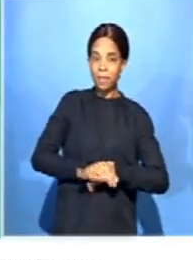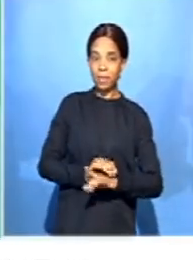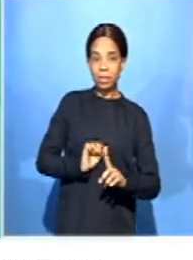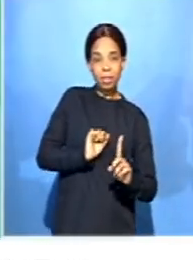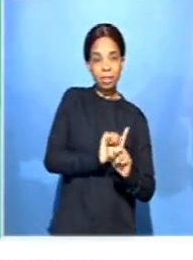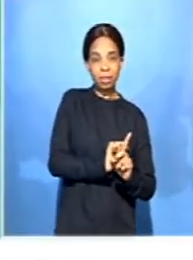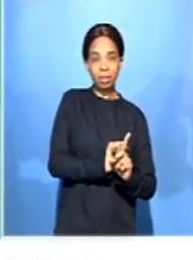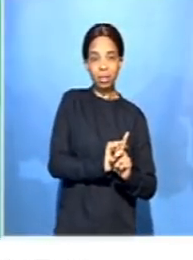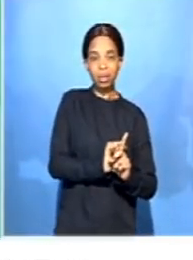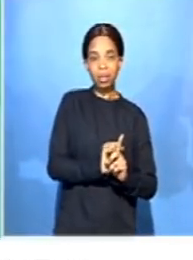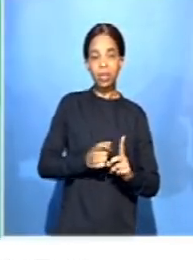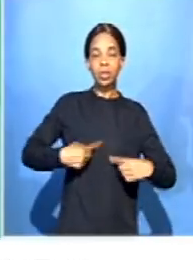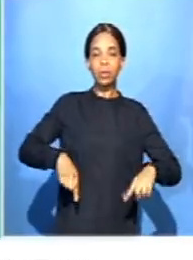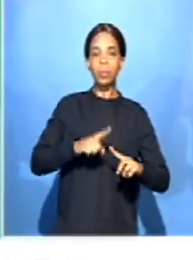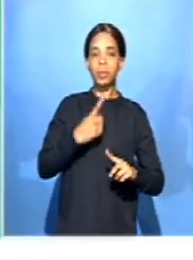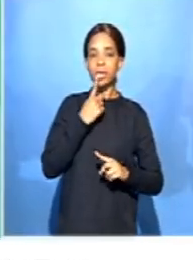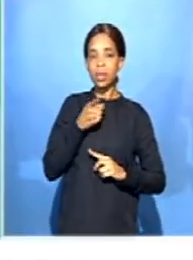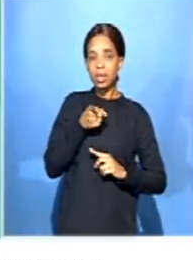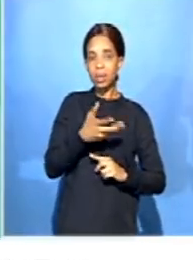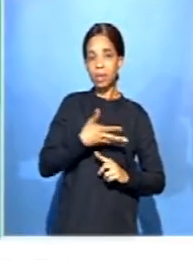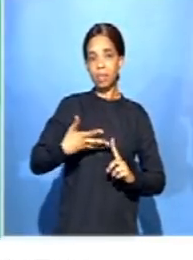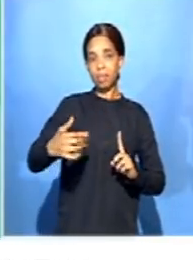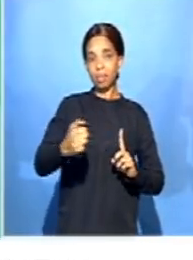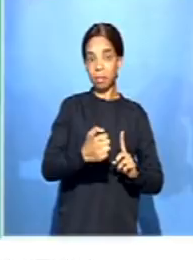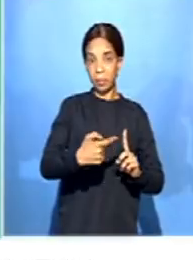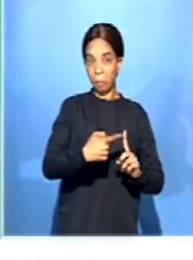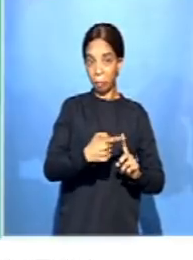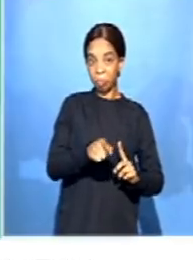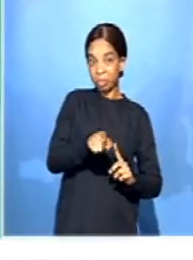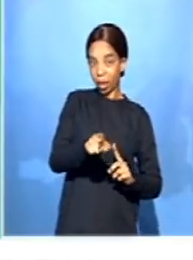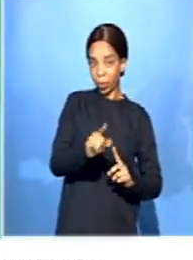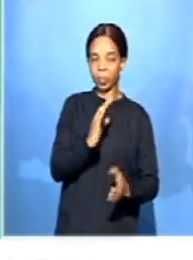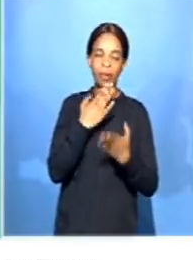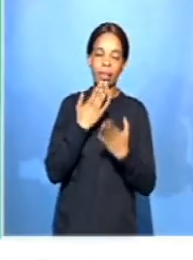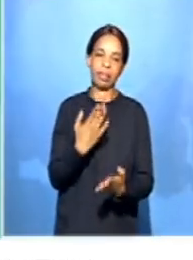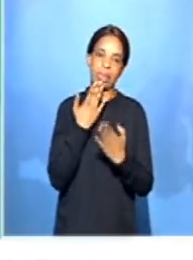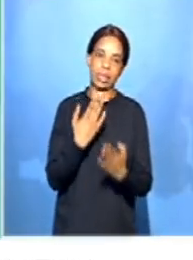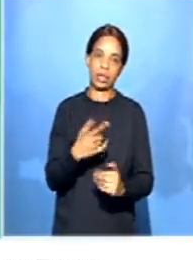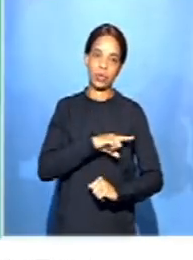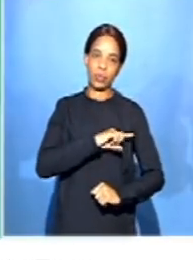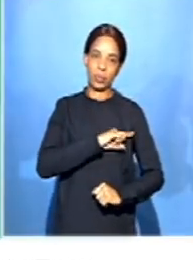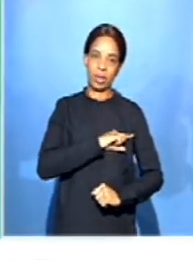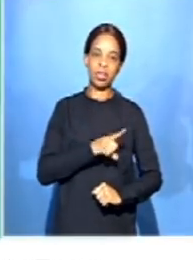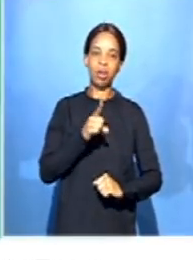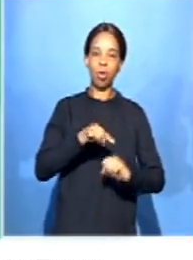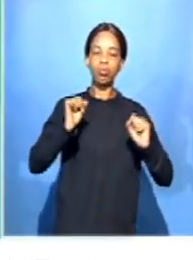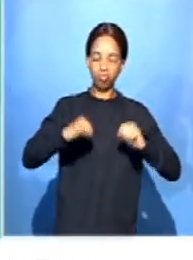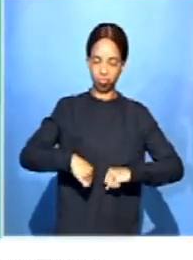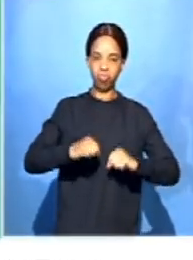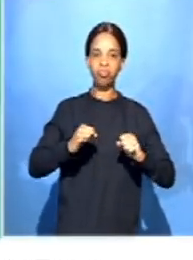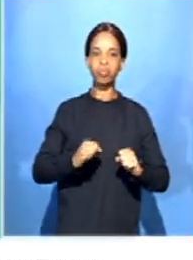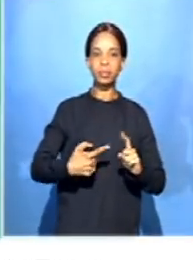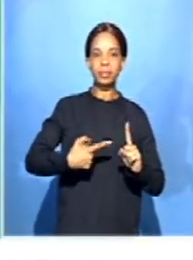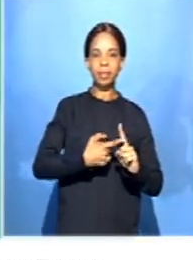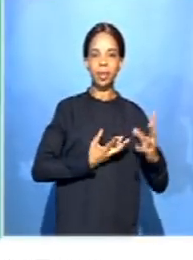o ile wa bona go le matshwanedi gore mo dumelele gore a tle a re a nne le rona wa seka wa